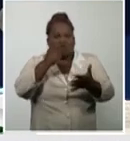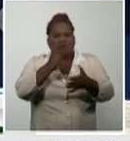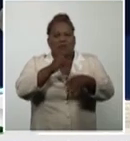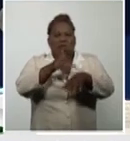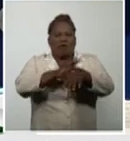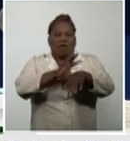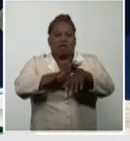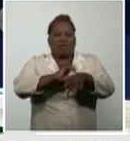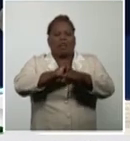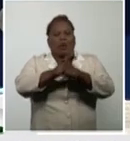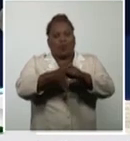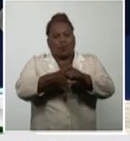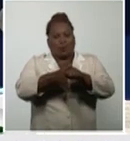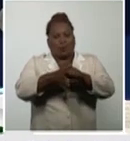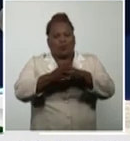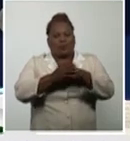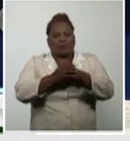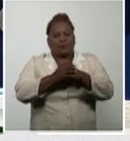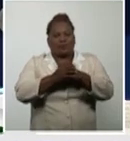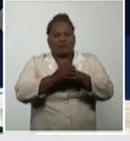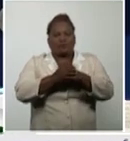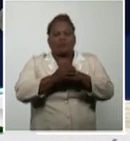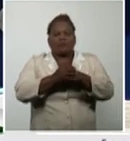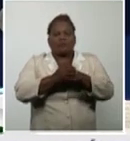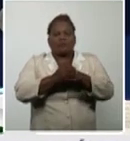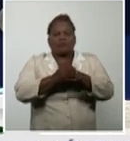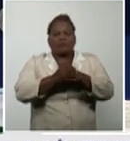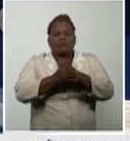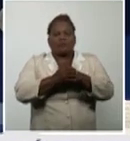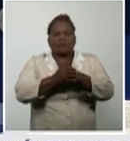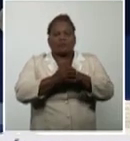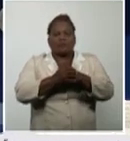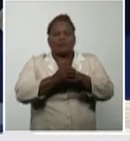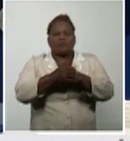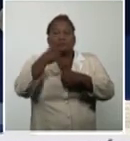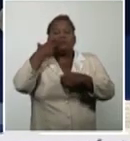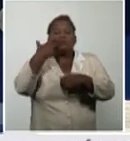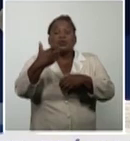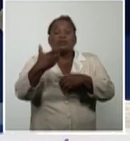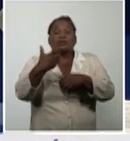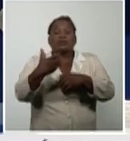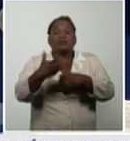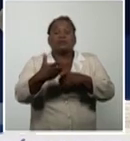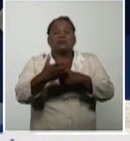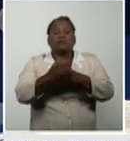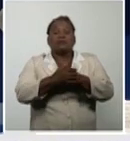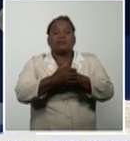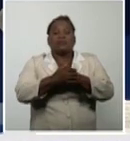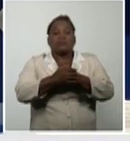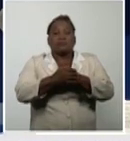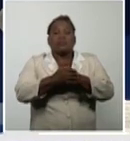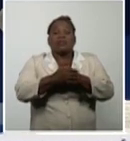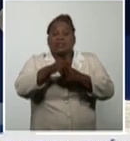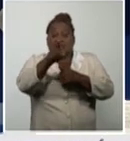those that are still admitted with confirmation of COVID-19. An important